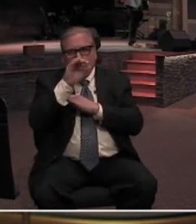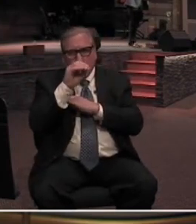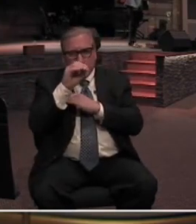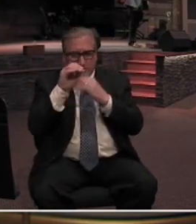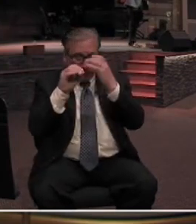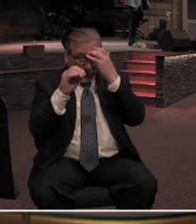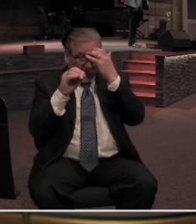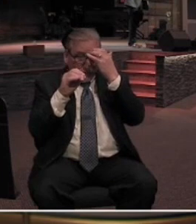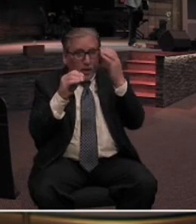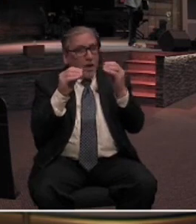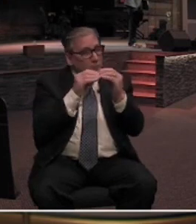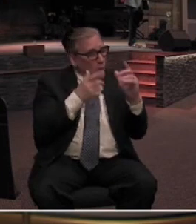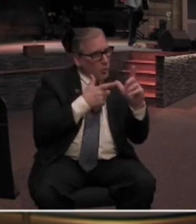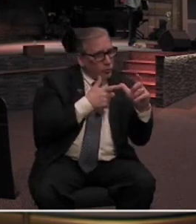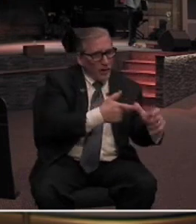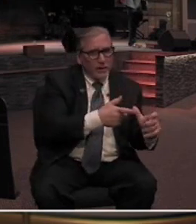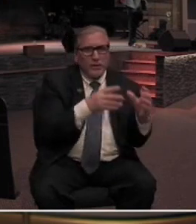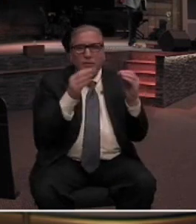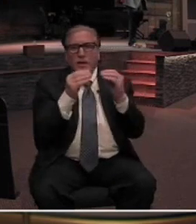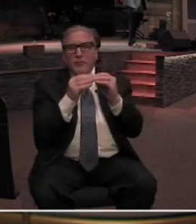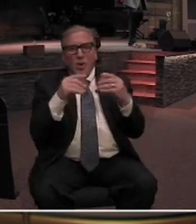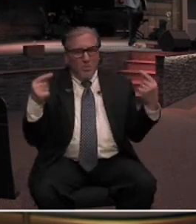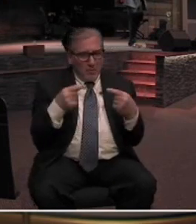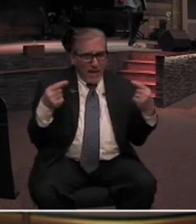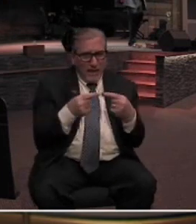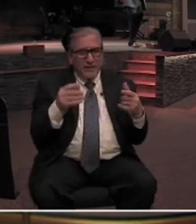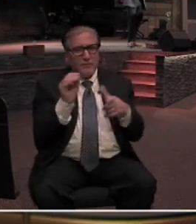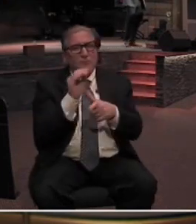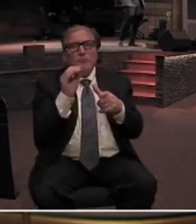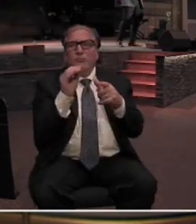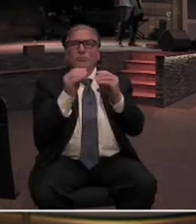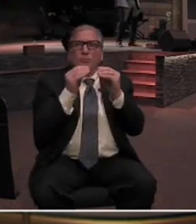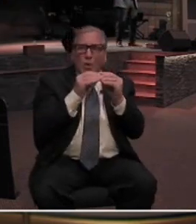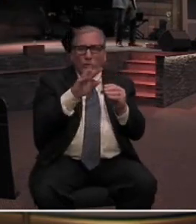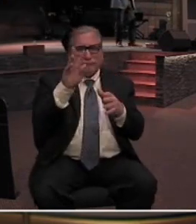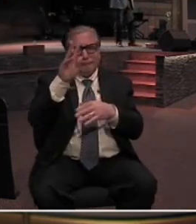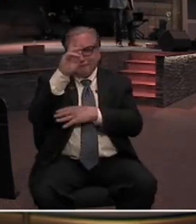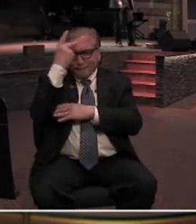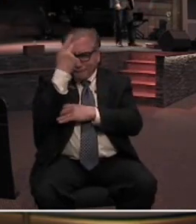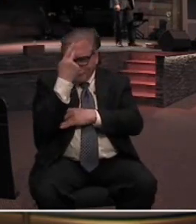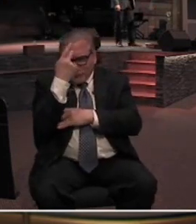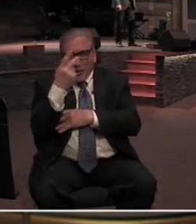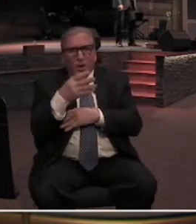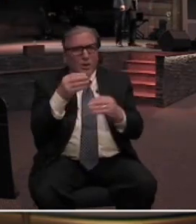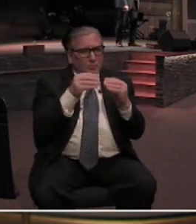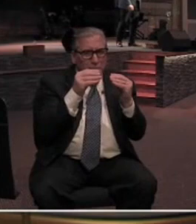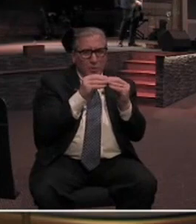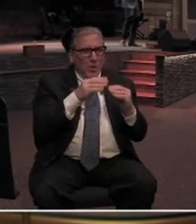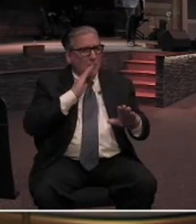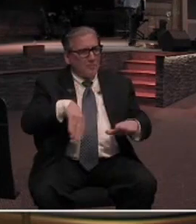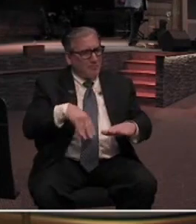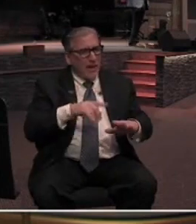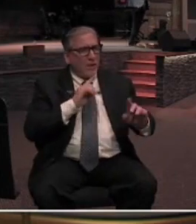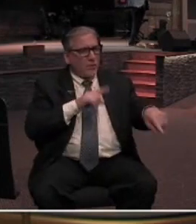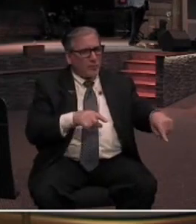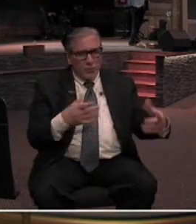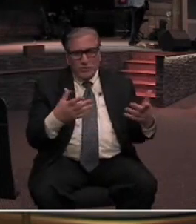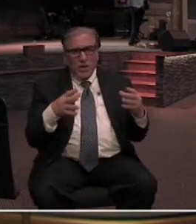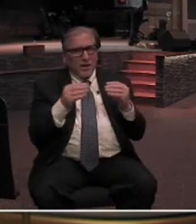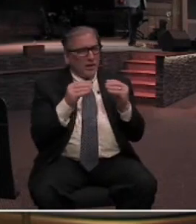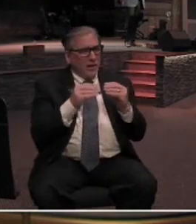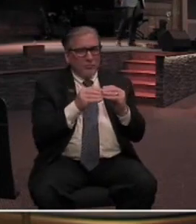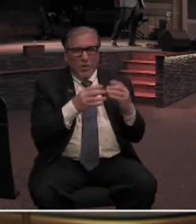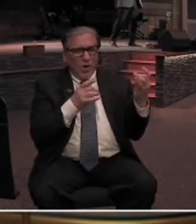More running, more pain, more injury, more upheaval, more misunderstanding, more bad reports, more heartbreaking news. During all of